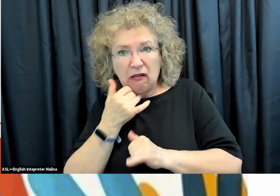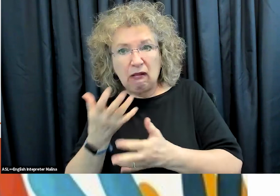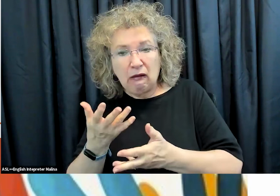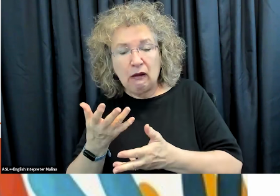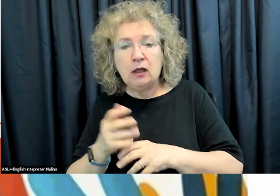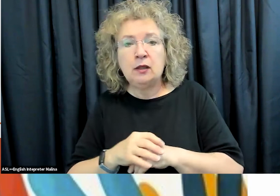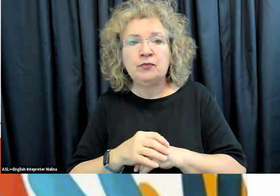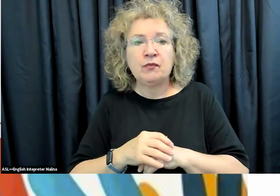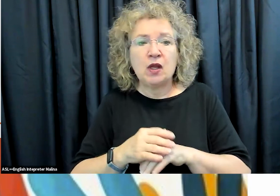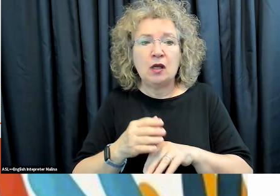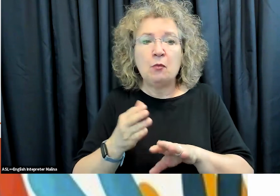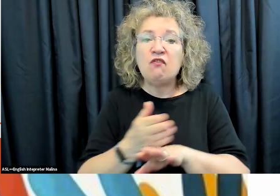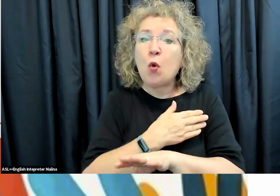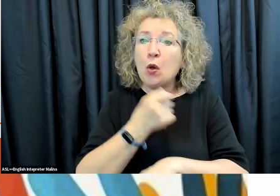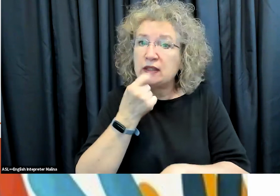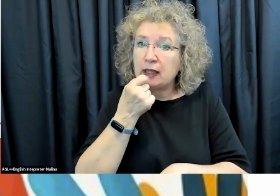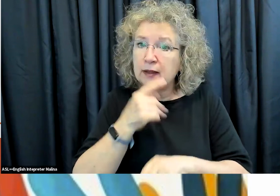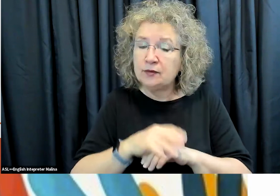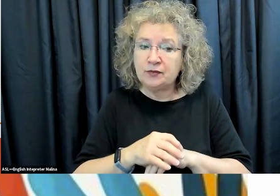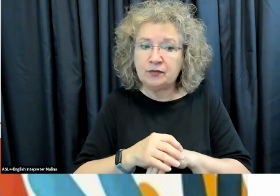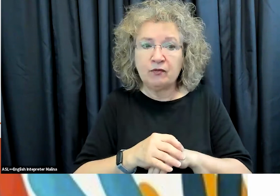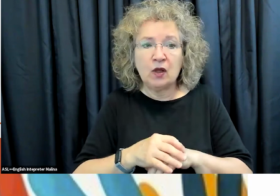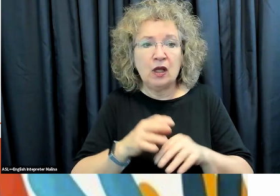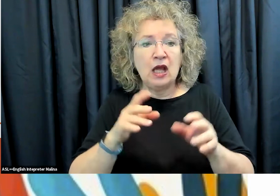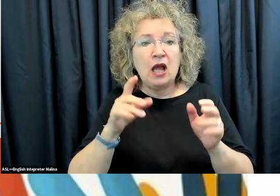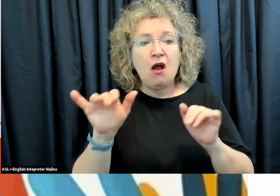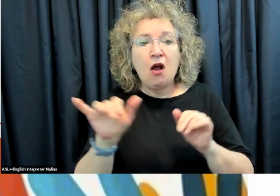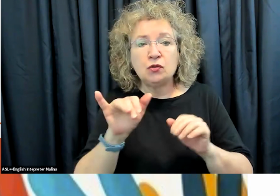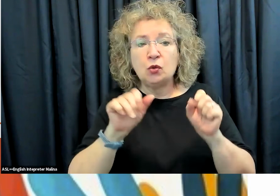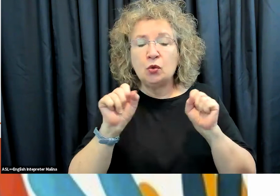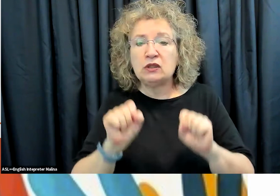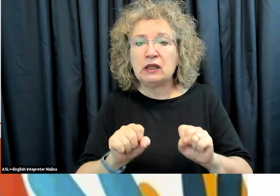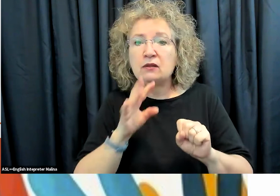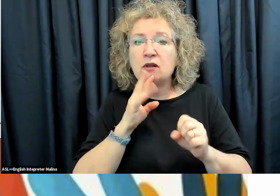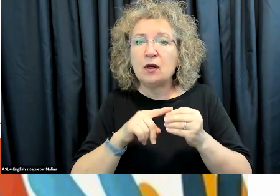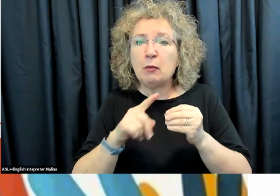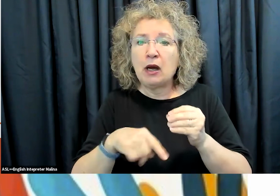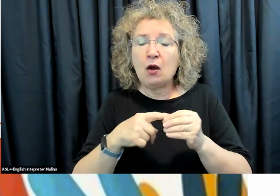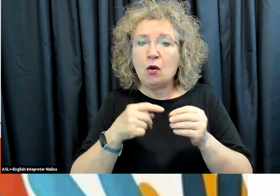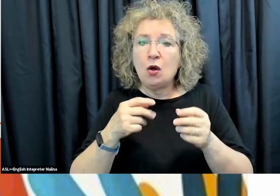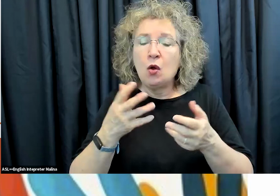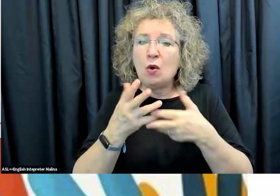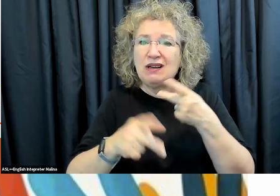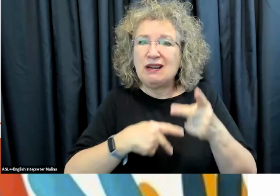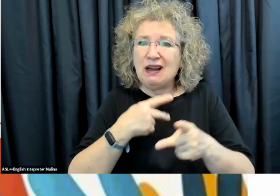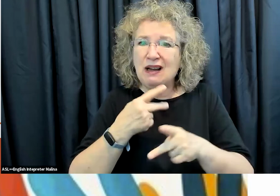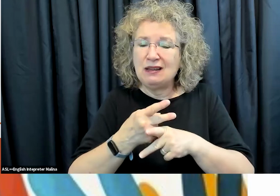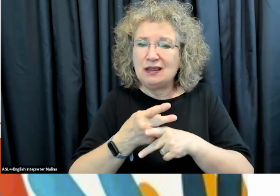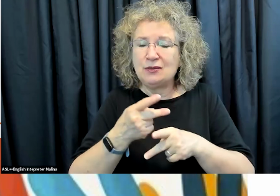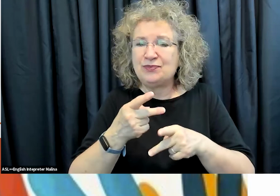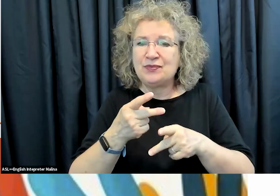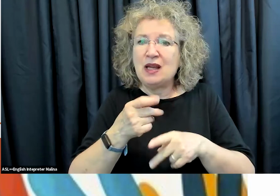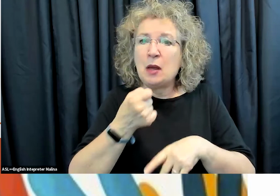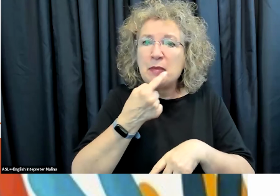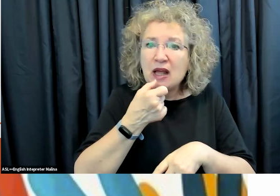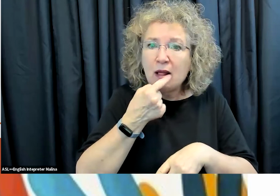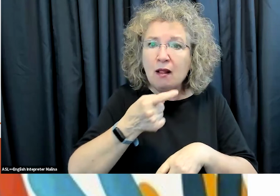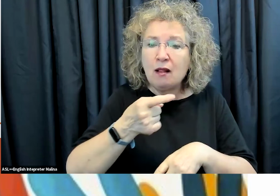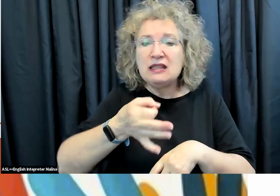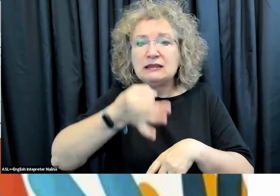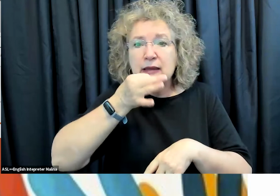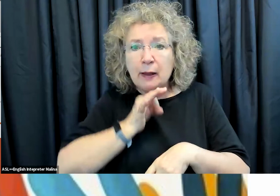instance, in a tablet or liquids. Many times there's options that can be adjusted to your preferences. Speak up and